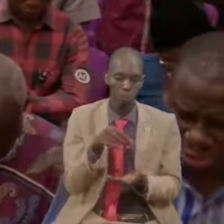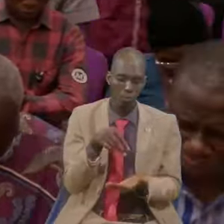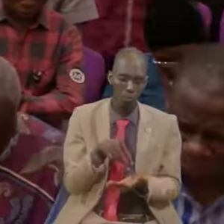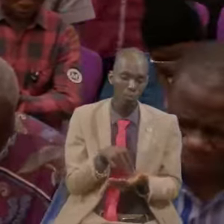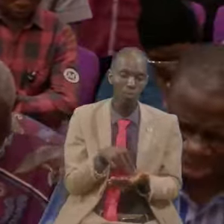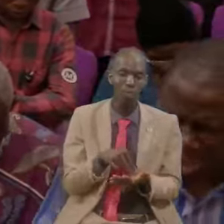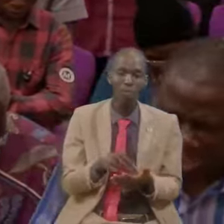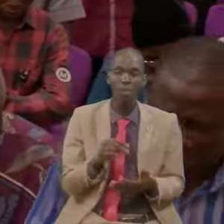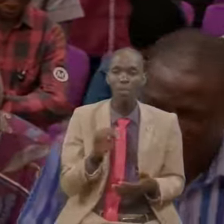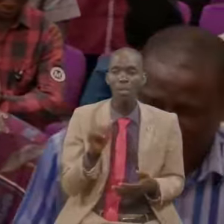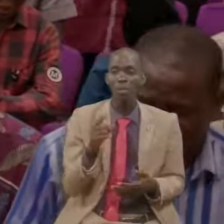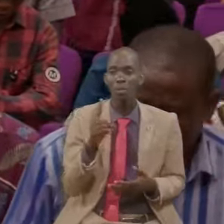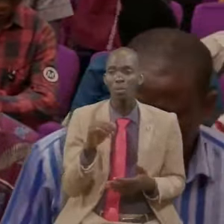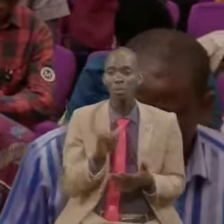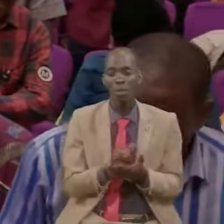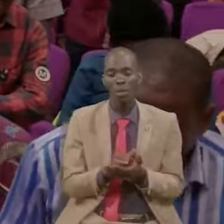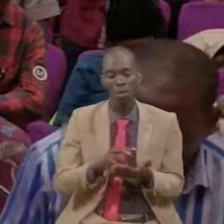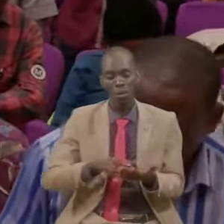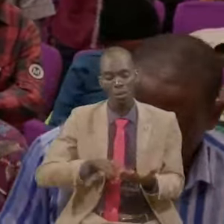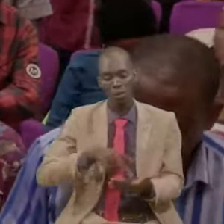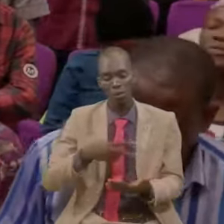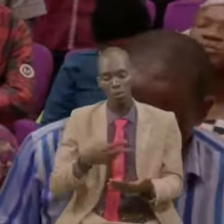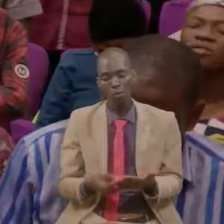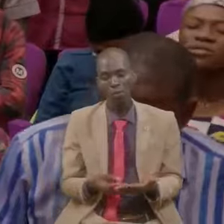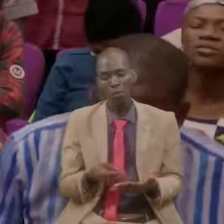whoever falls,